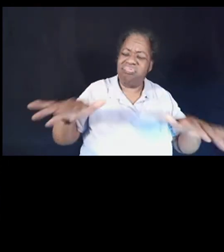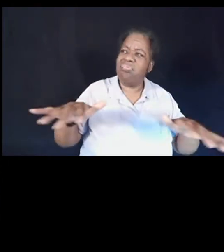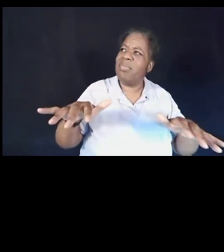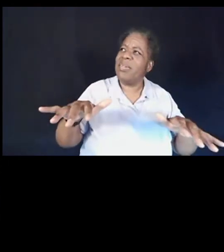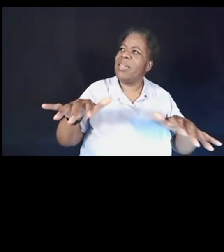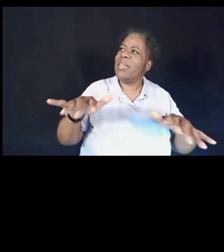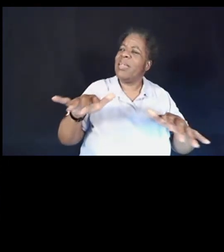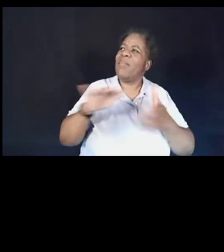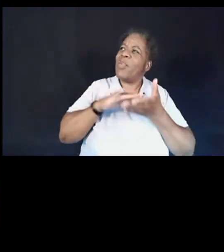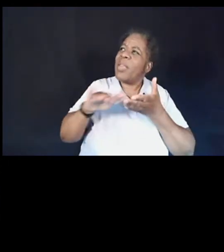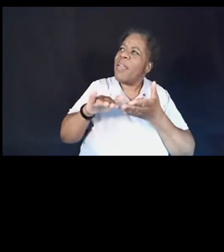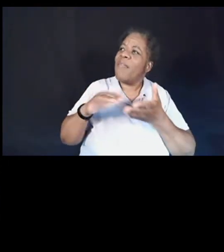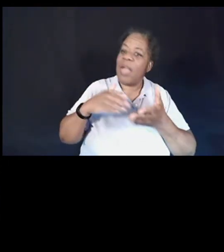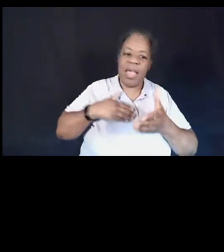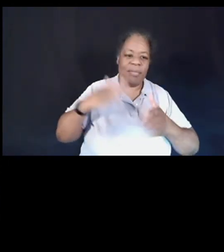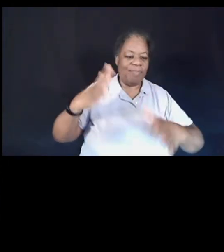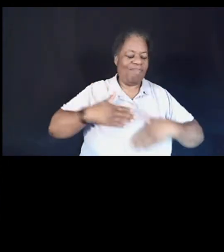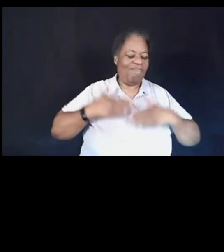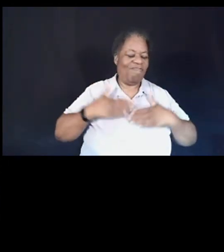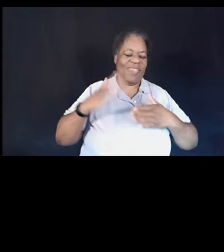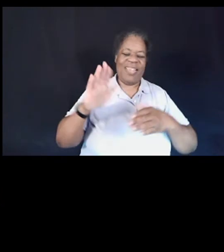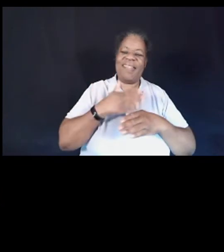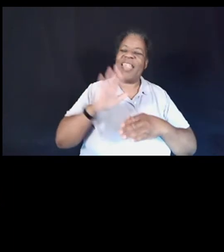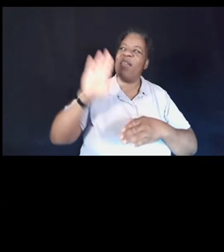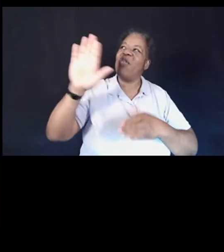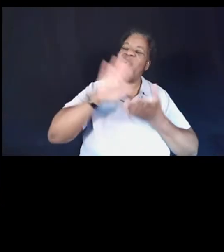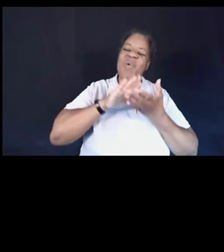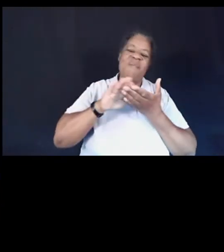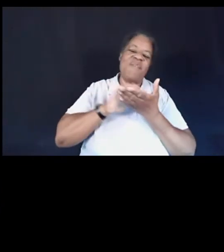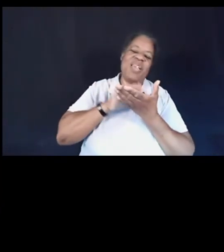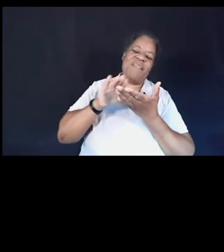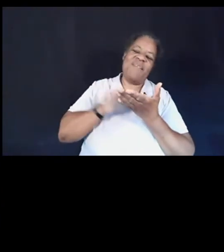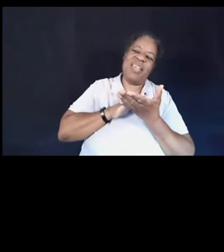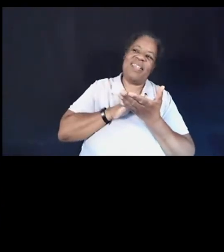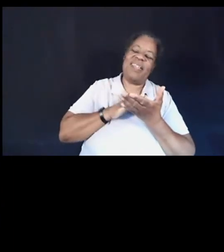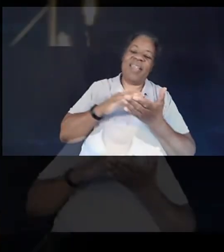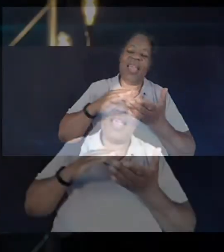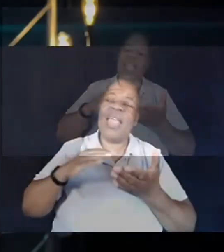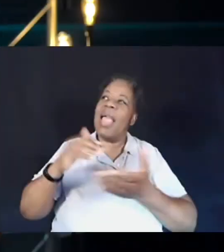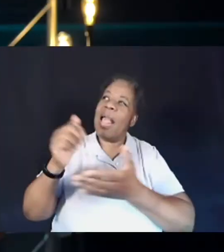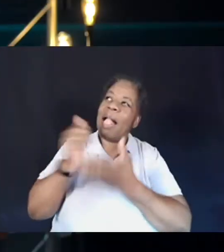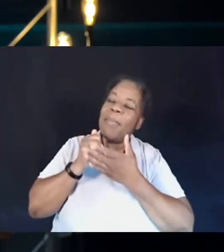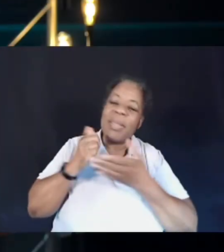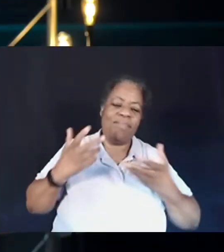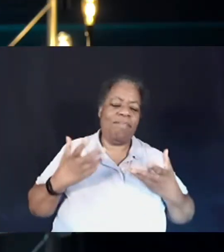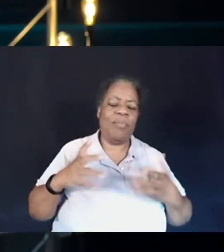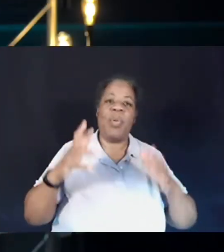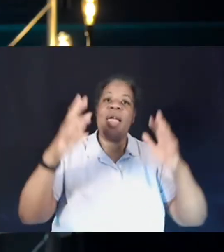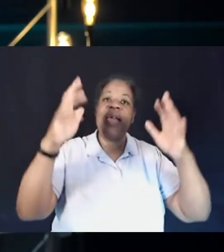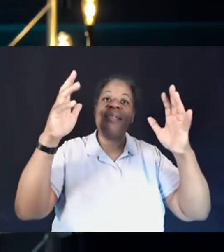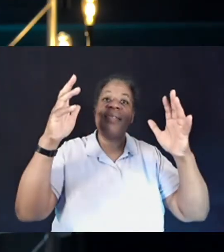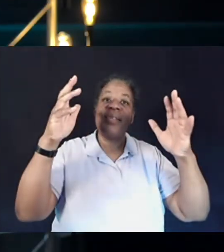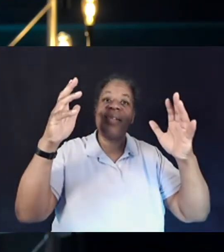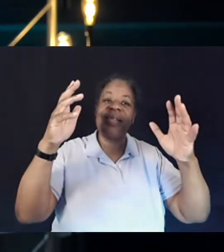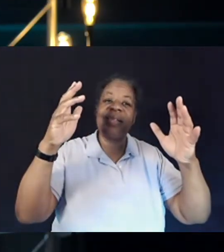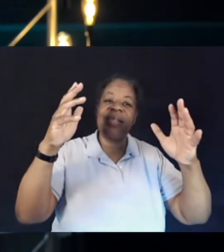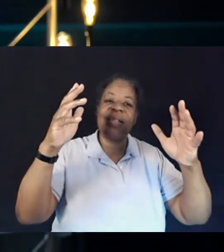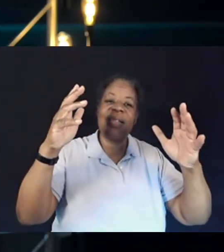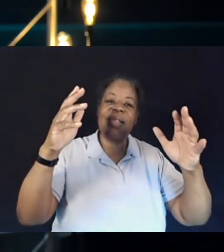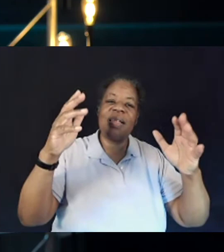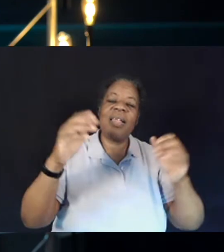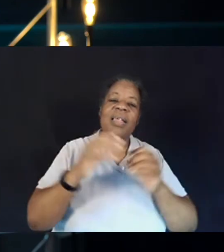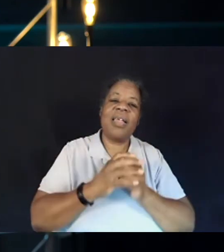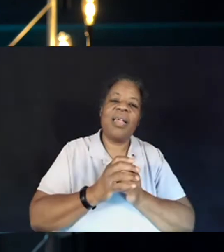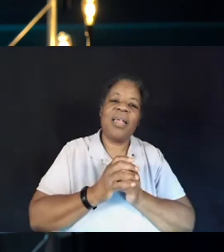forgiveness. Unseal my lips, O Lord, that my mouth may praise you." Then he says this, and with that past story